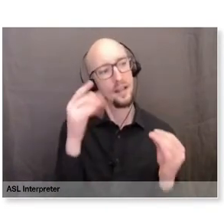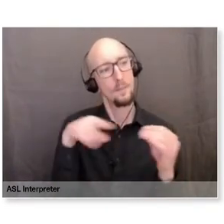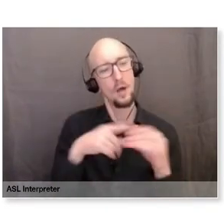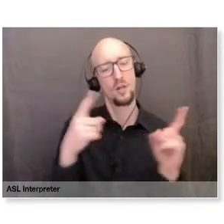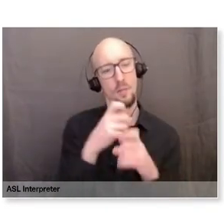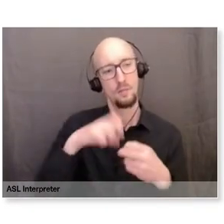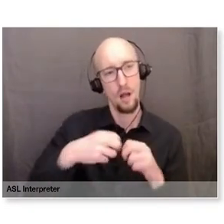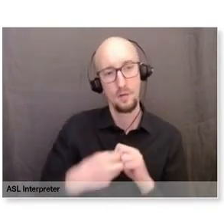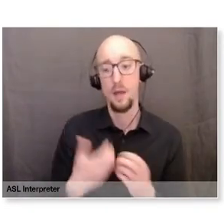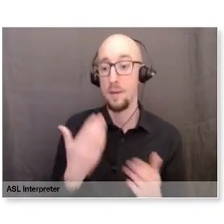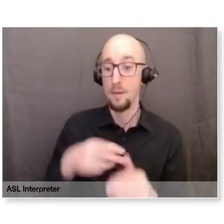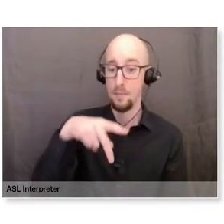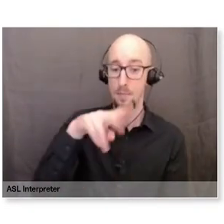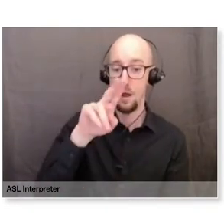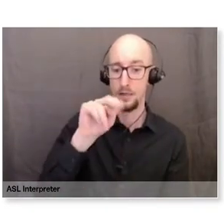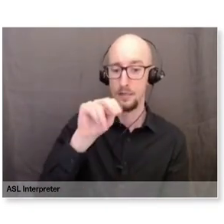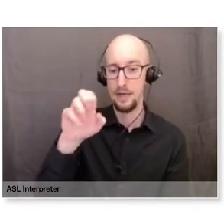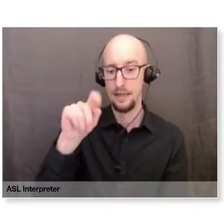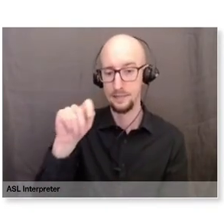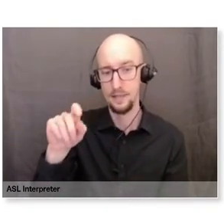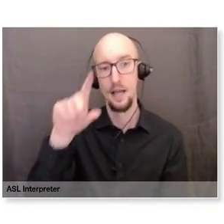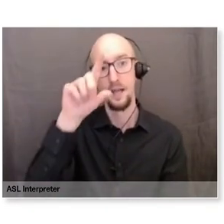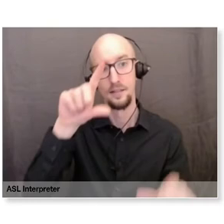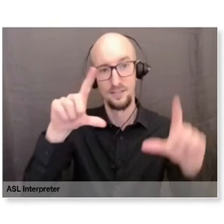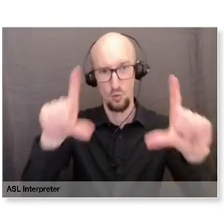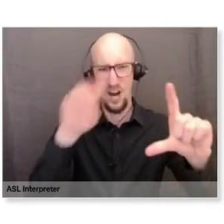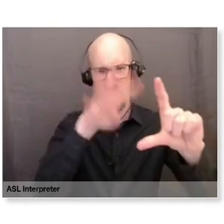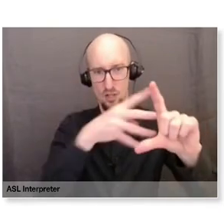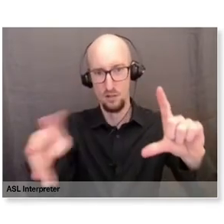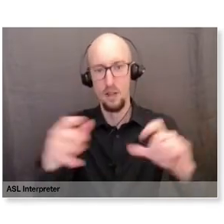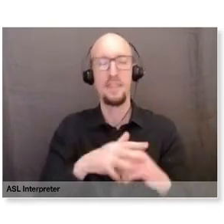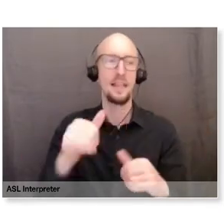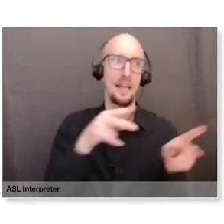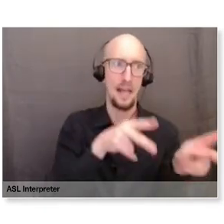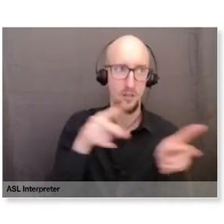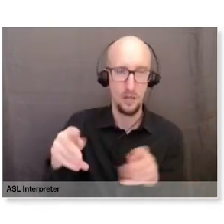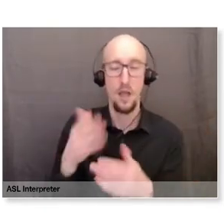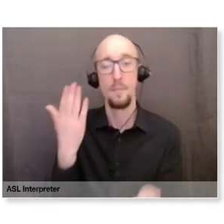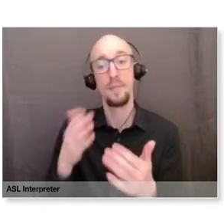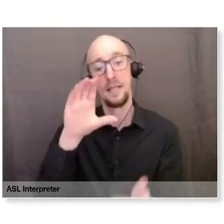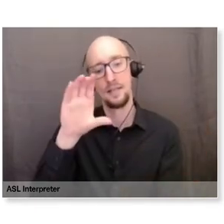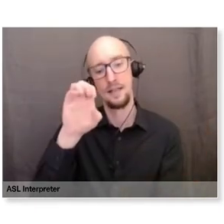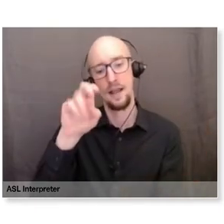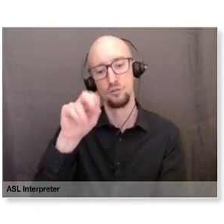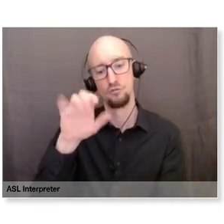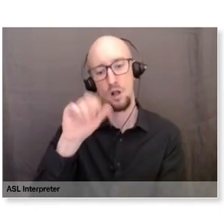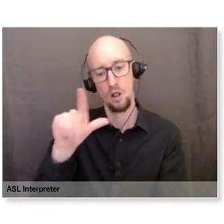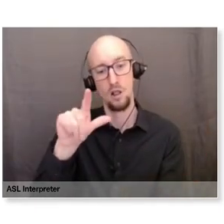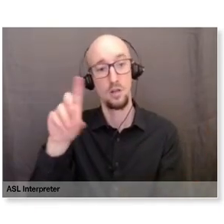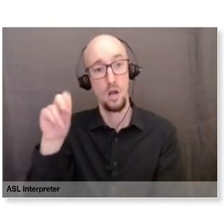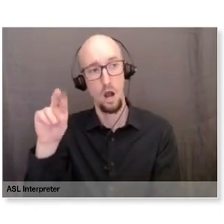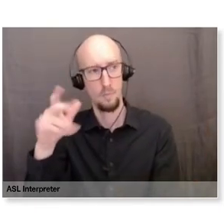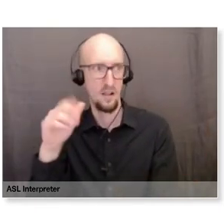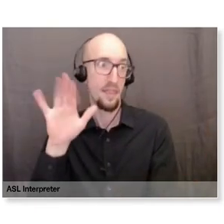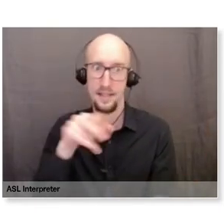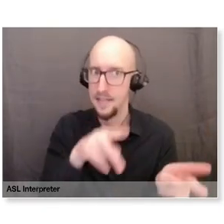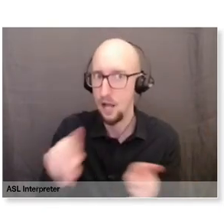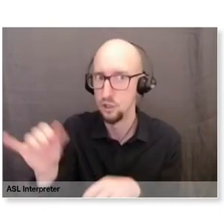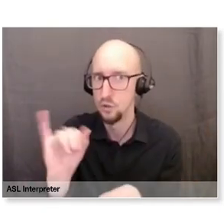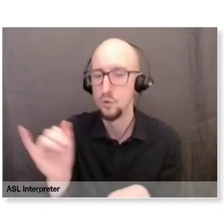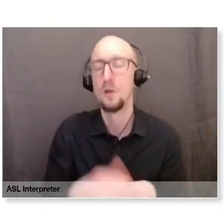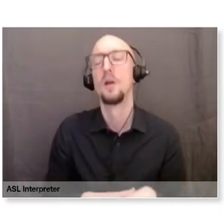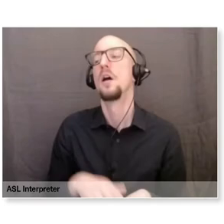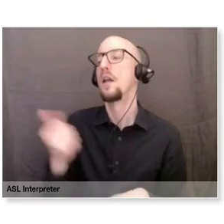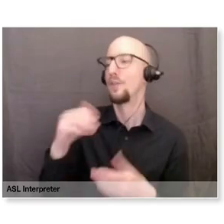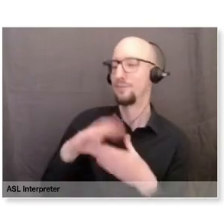Punnett square, which is an analogy, whether it's the central dogma, which is an analogy, whether it's these, you know, whether it's another one that Priya, I want to hear you talk about,